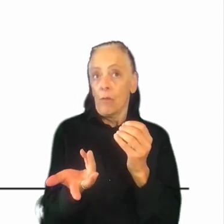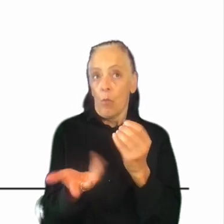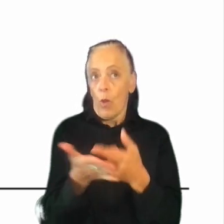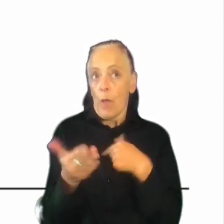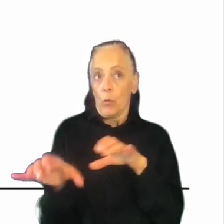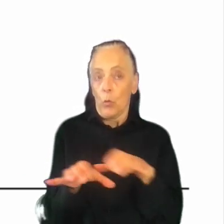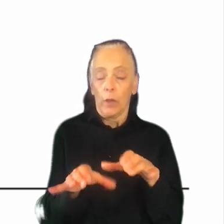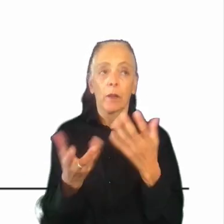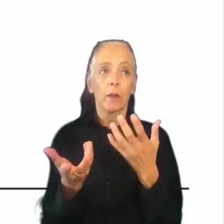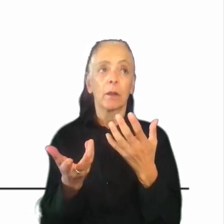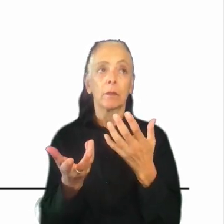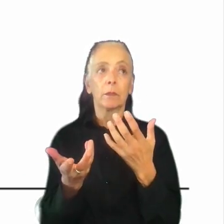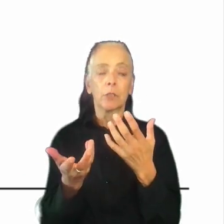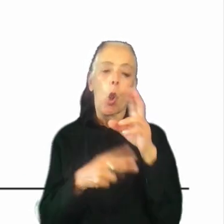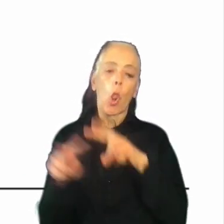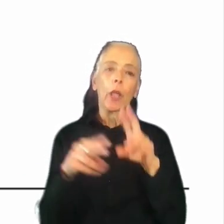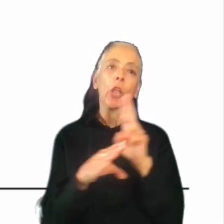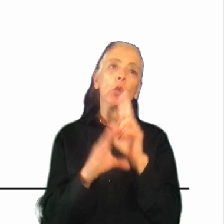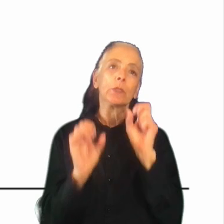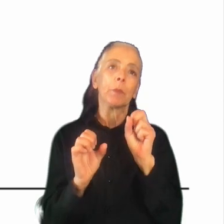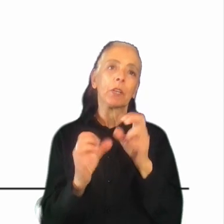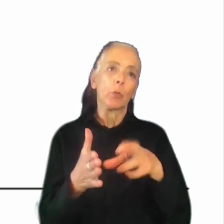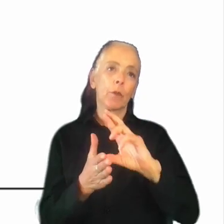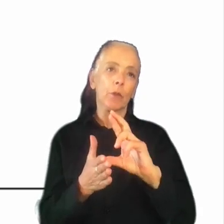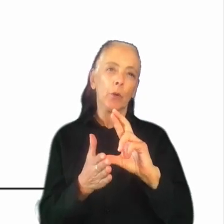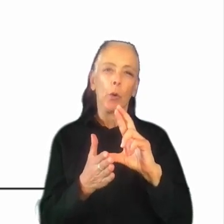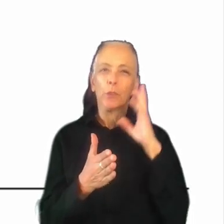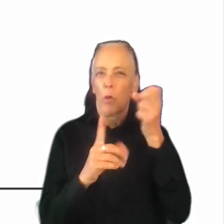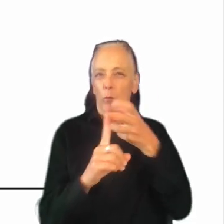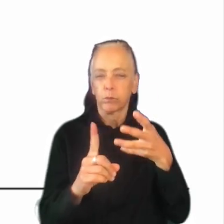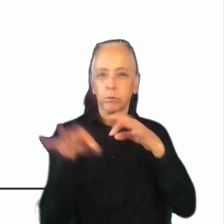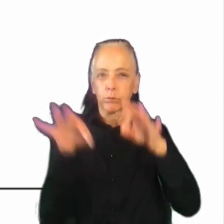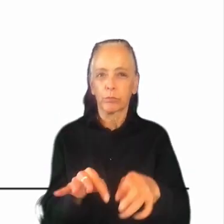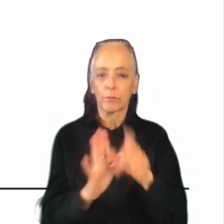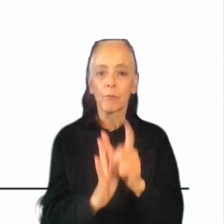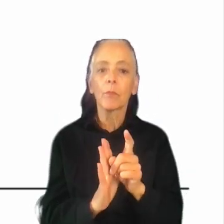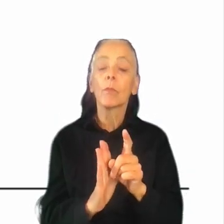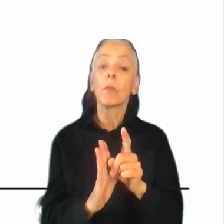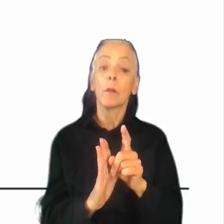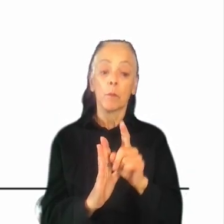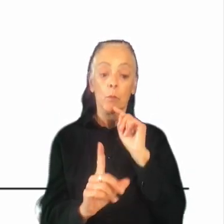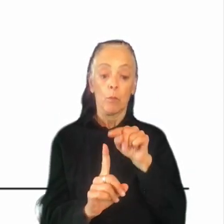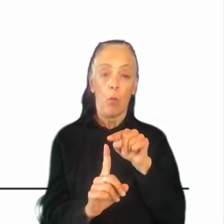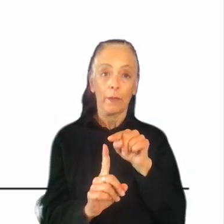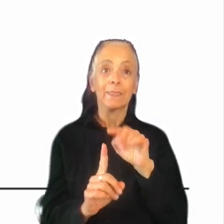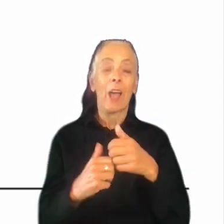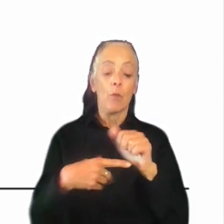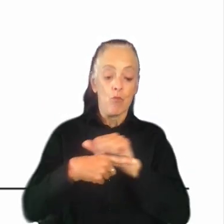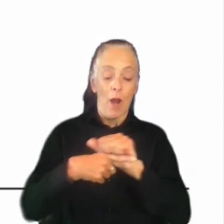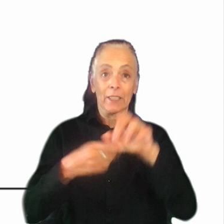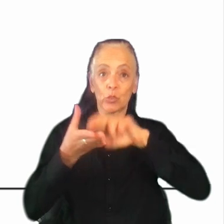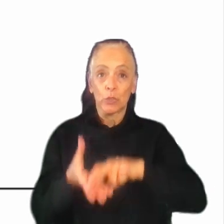to look to usability reviews i'll explain in a second what usability review is but it's a way of practicing some of those research